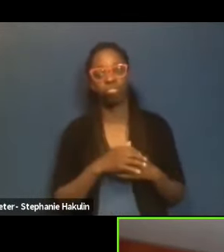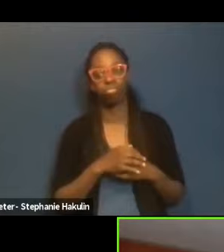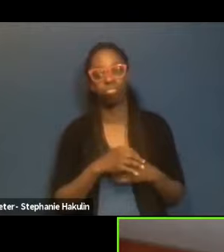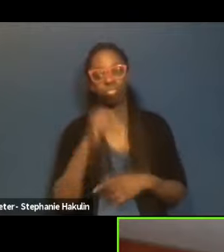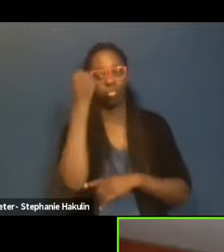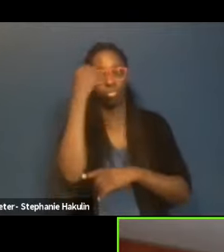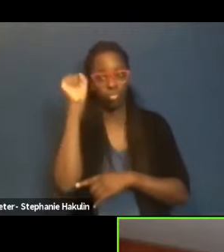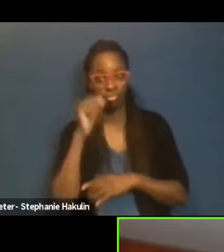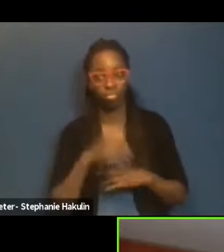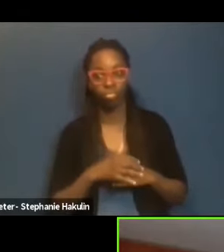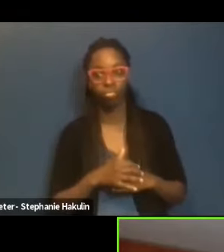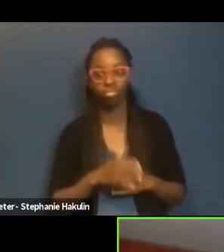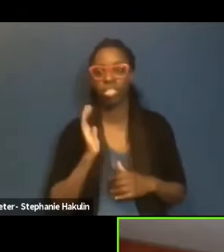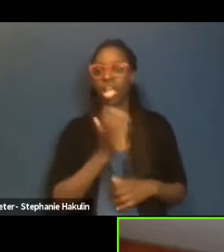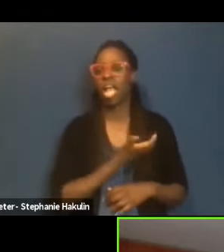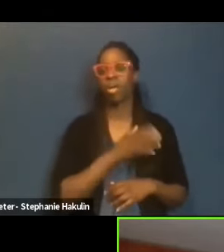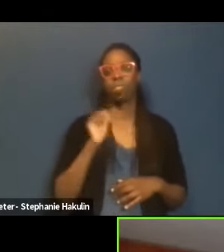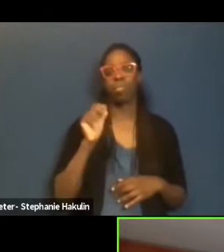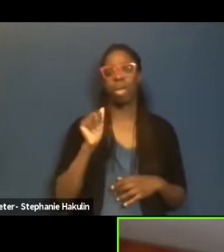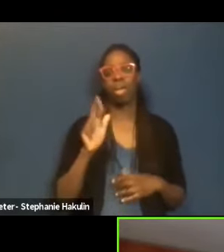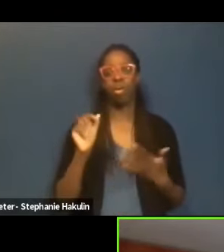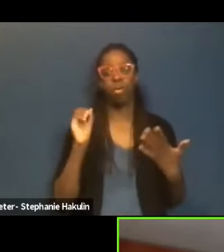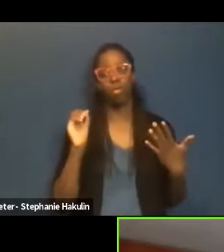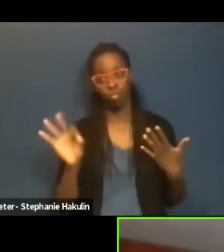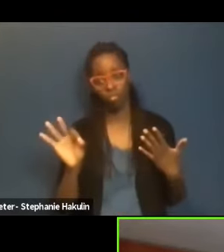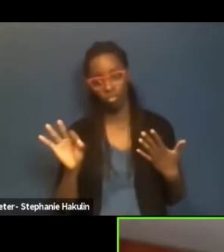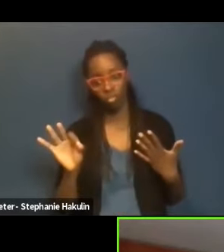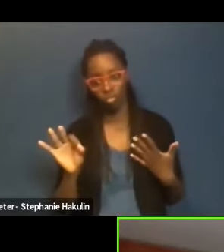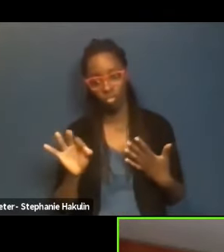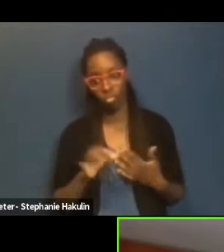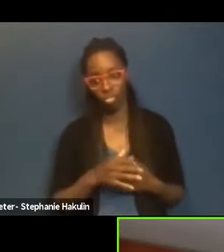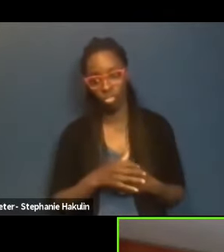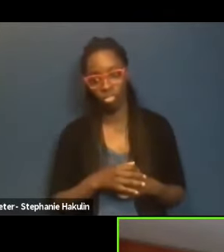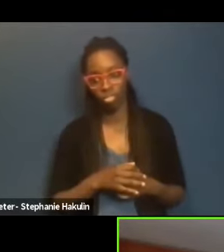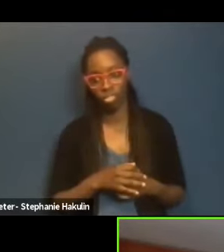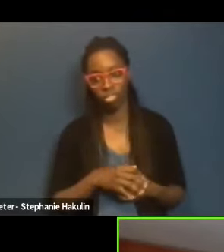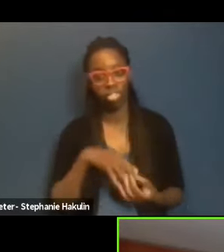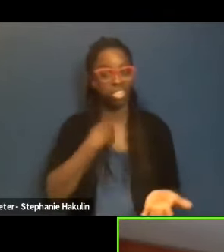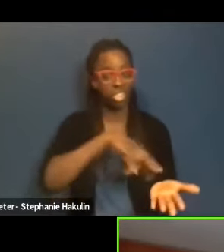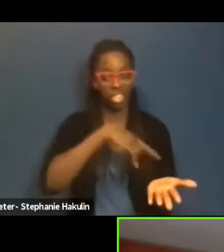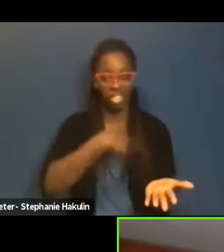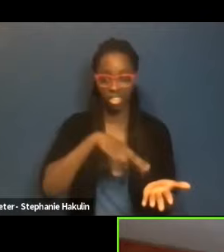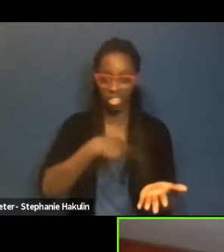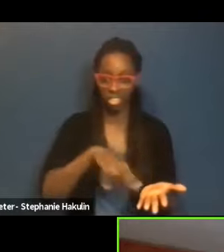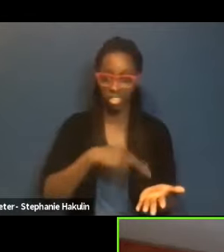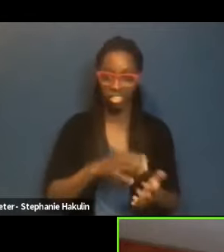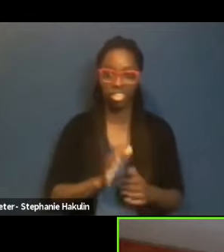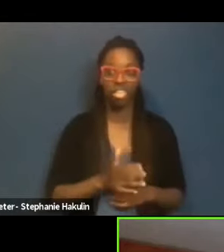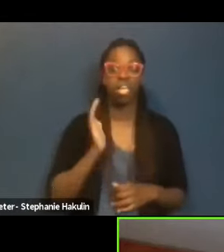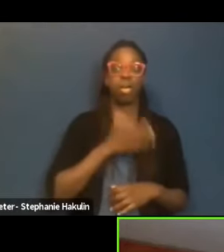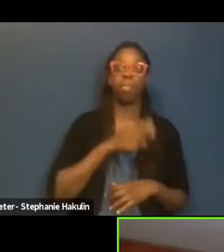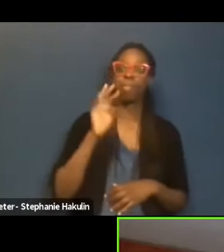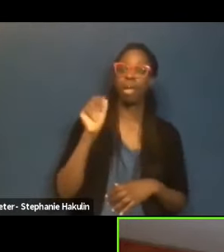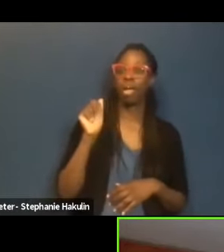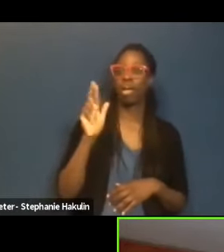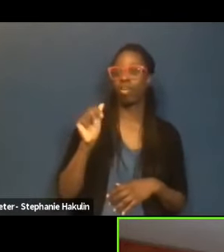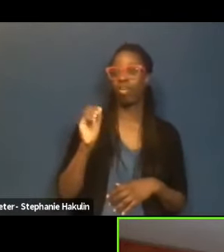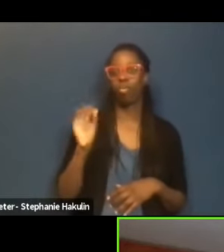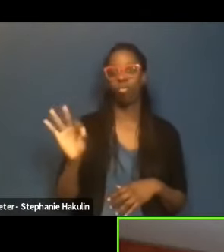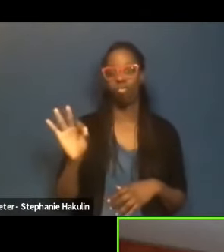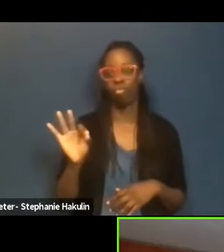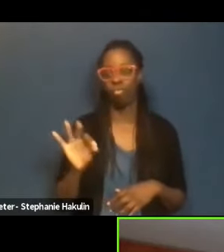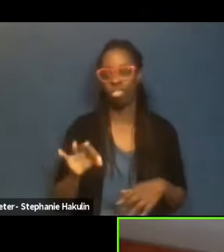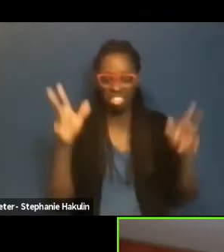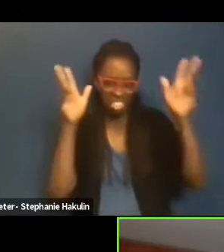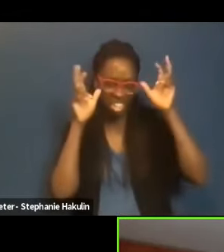pray for us. Nuestra Señora de la Bolita, Nuestra Señora de Mucho Ojo, ruega por nosotros. Nuestra Señora de los Cacerolazos, Nuestra Señora